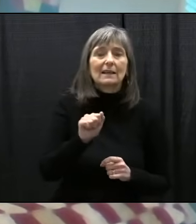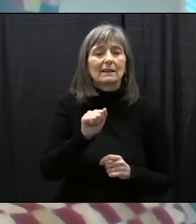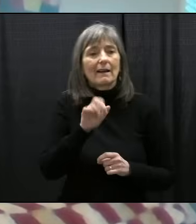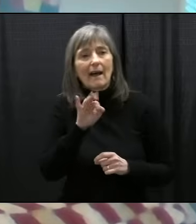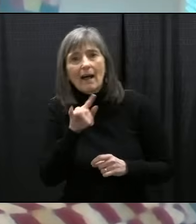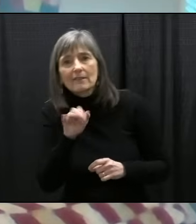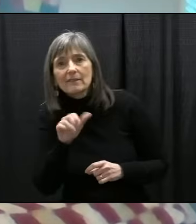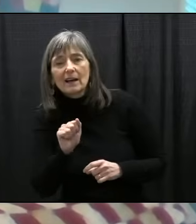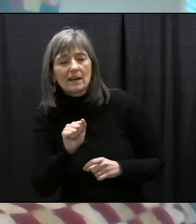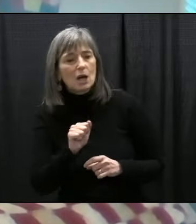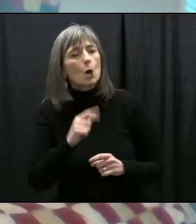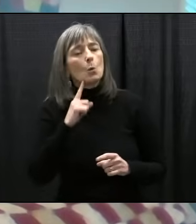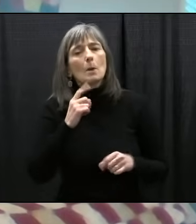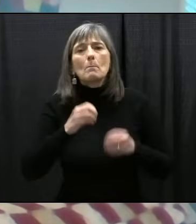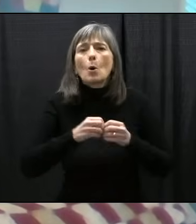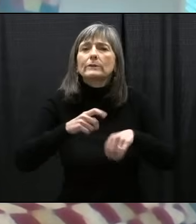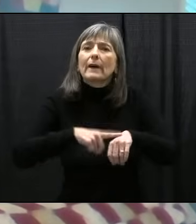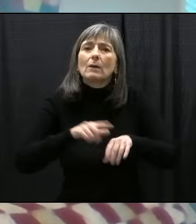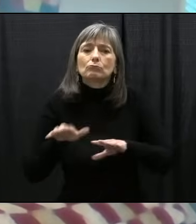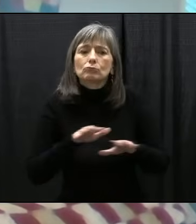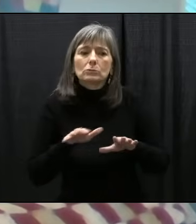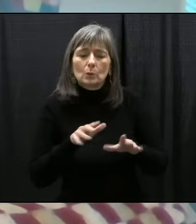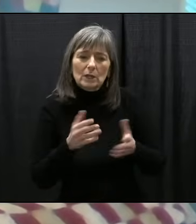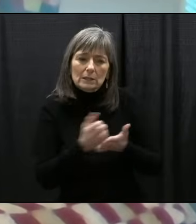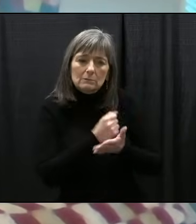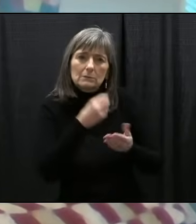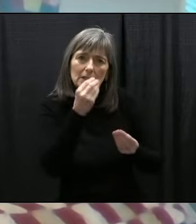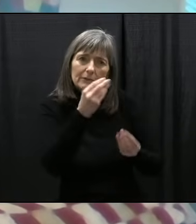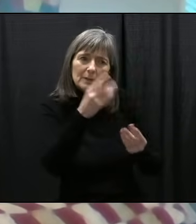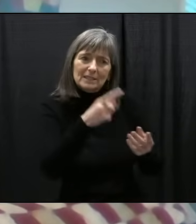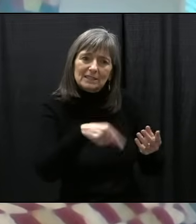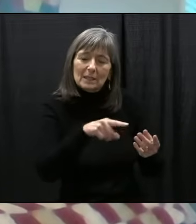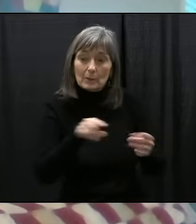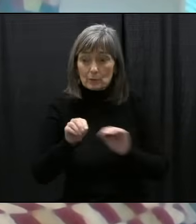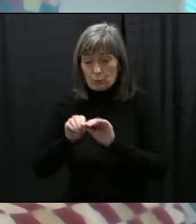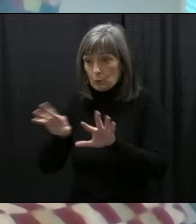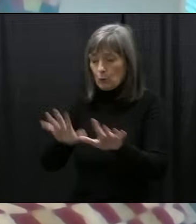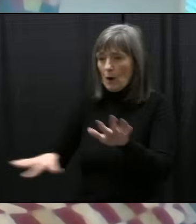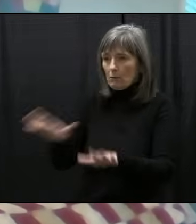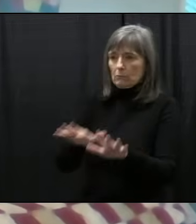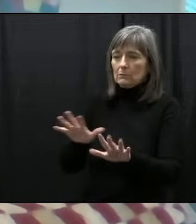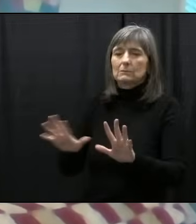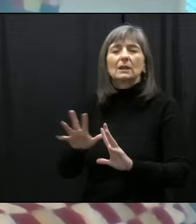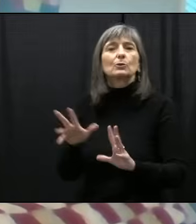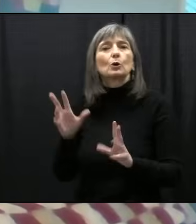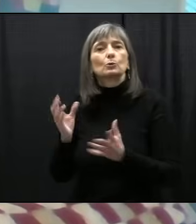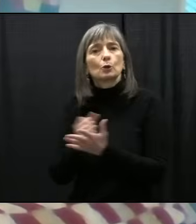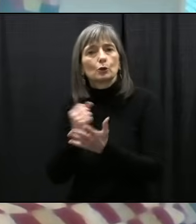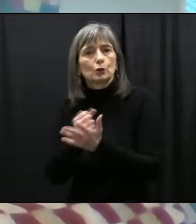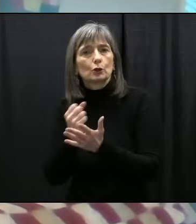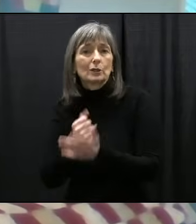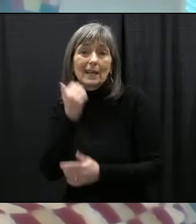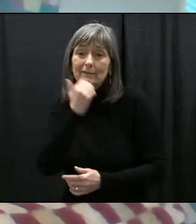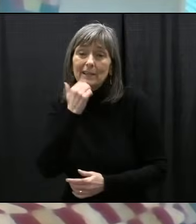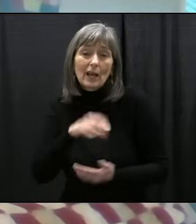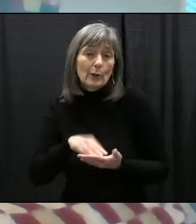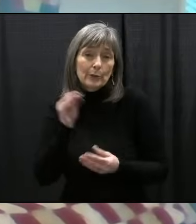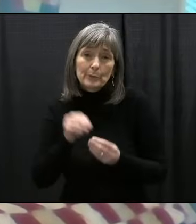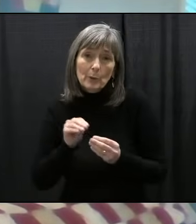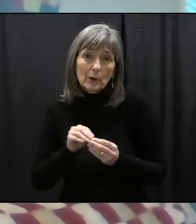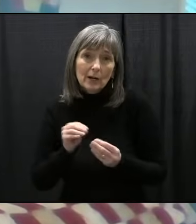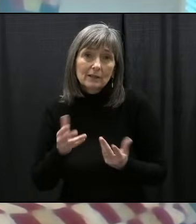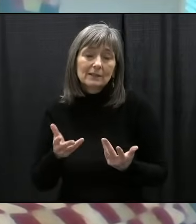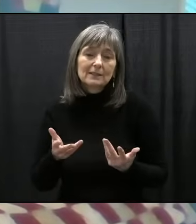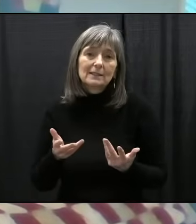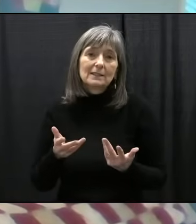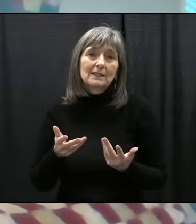get that information and know how to deal with it a little bit better. But we're learning, and we're learning more and more every day. So as